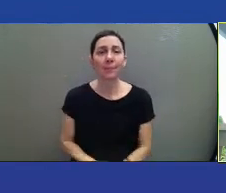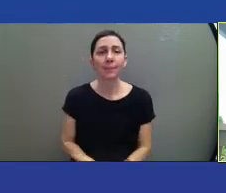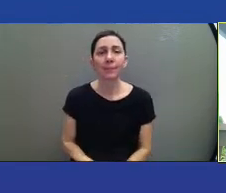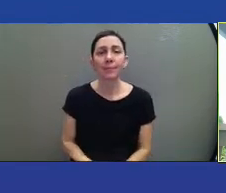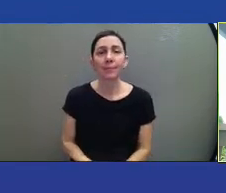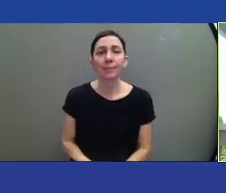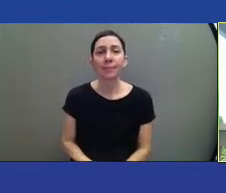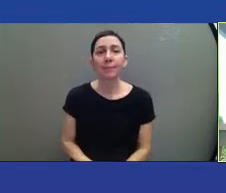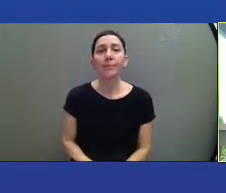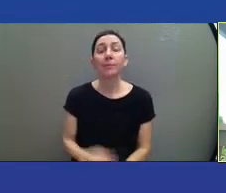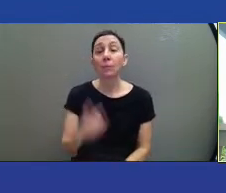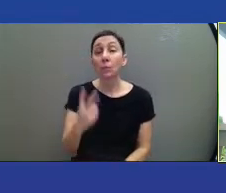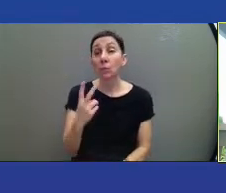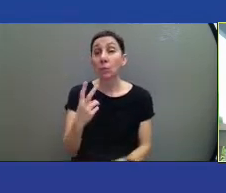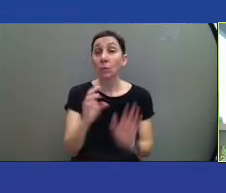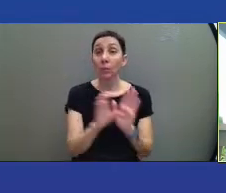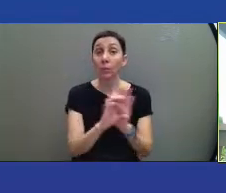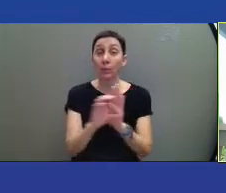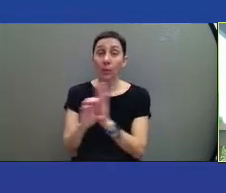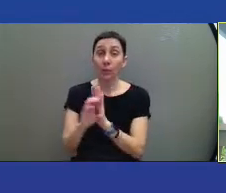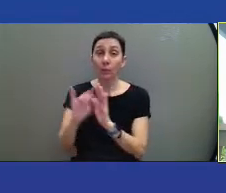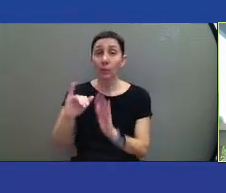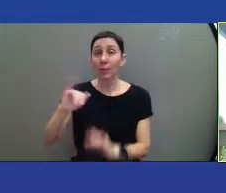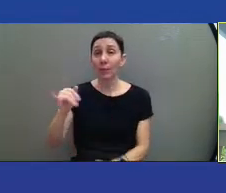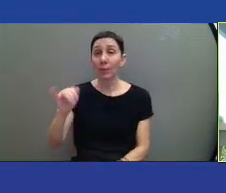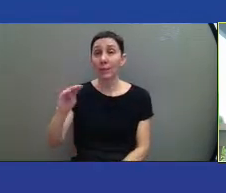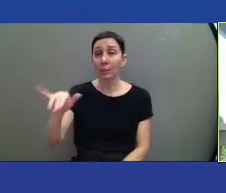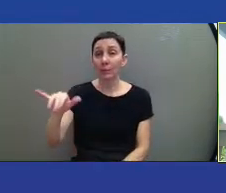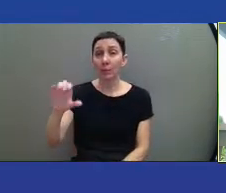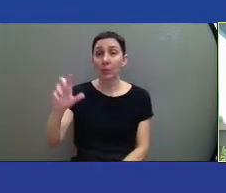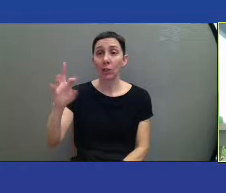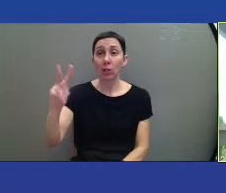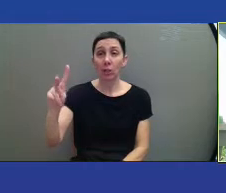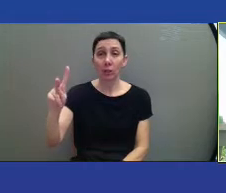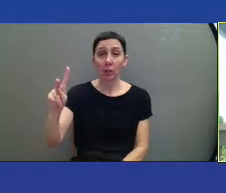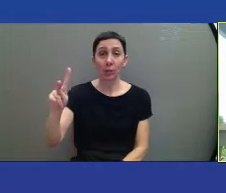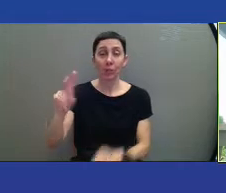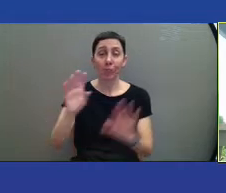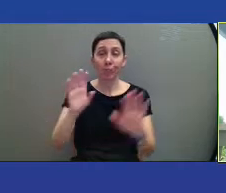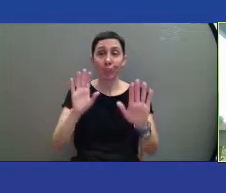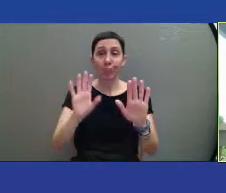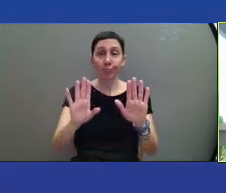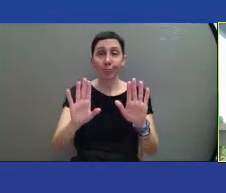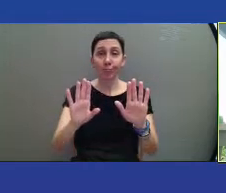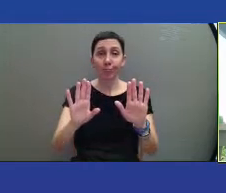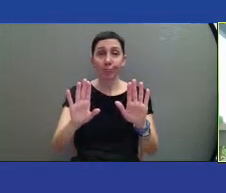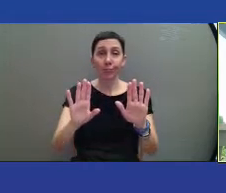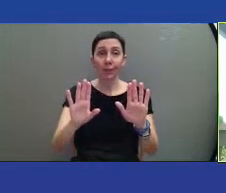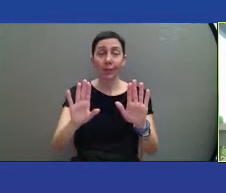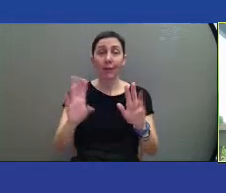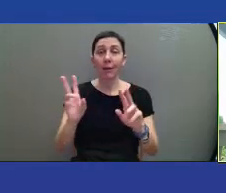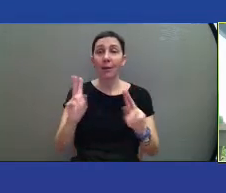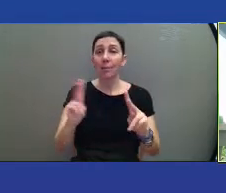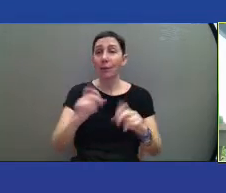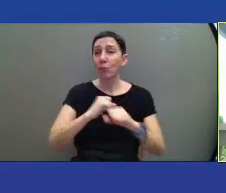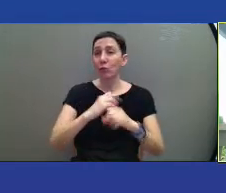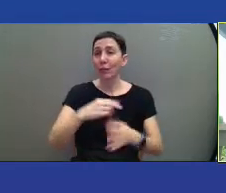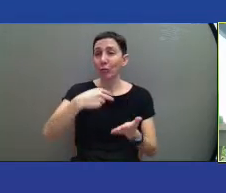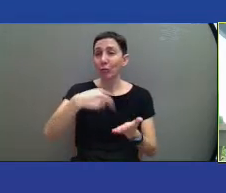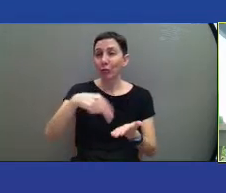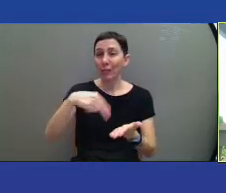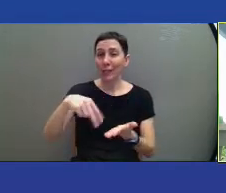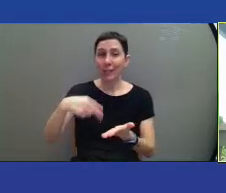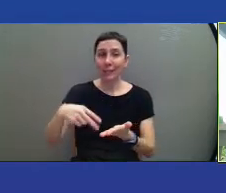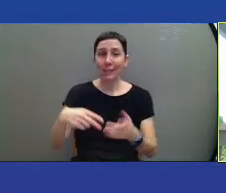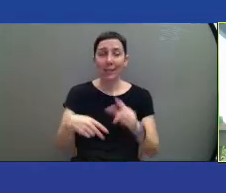So these are two more photographs by Jimmy Clark, two more side-by-side images of kia'i dancing at Mauna Kea. The left image